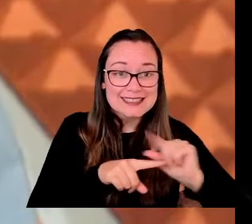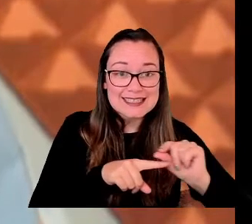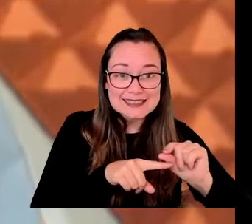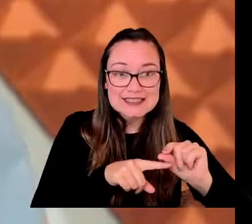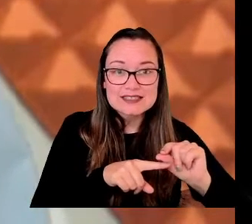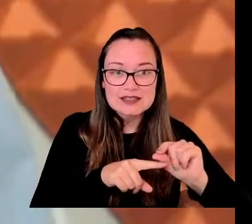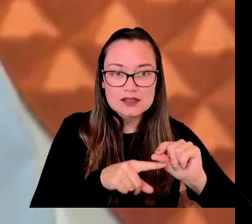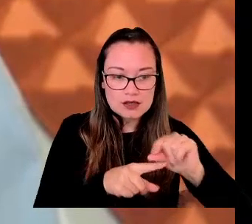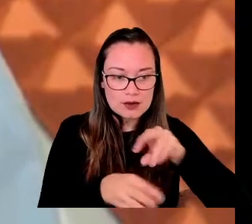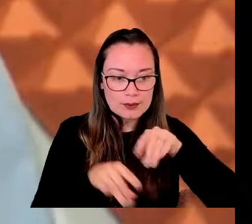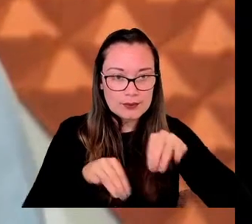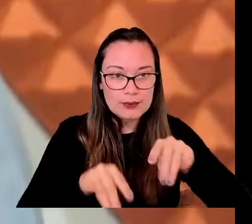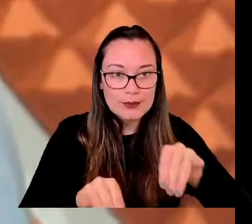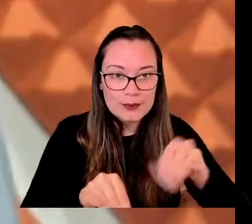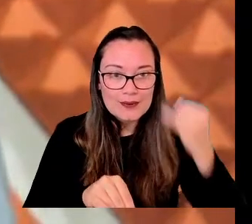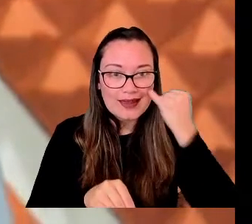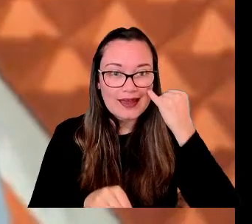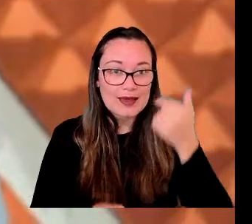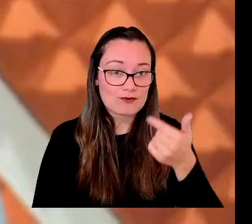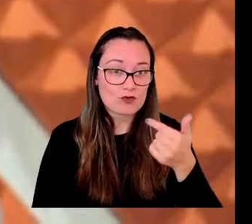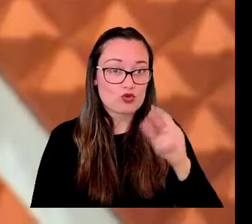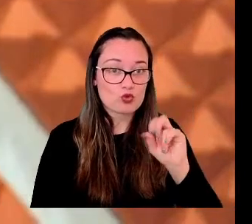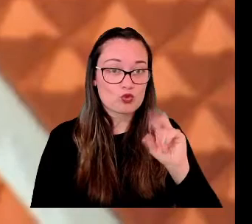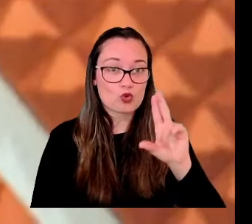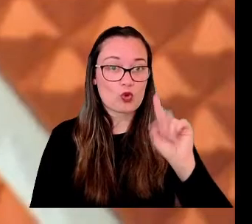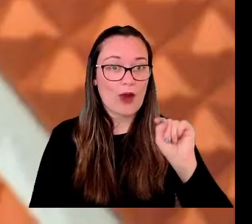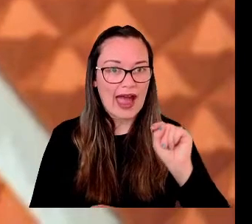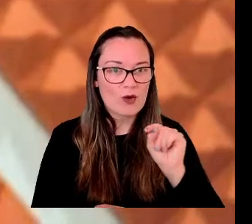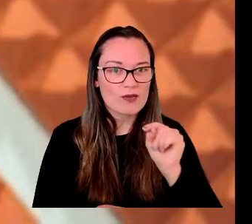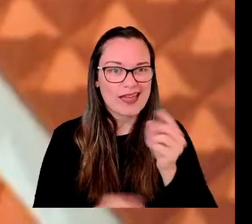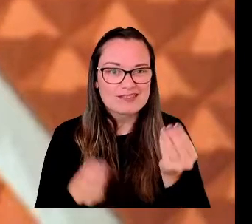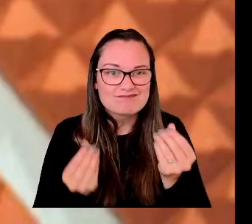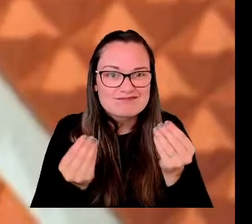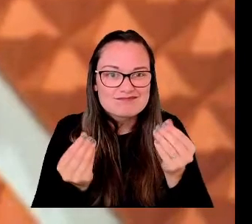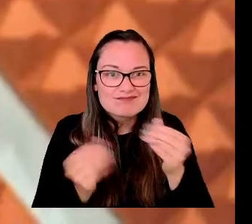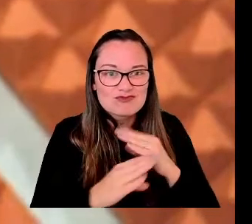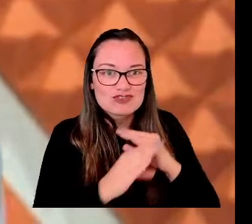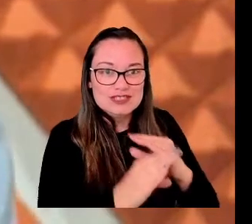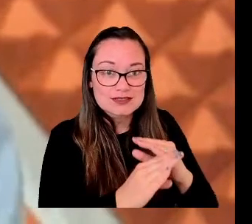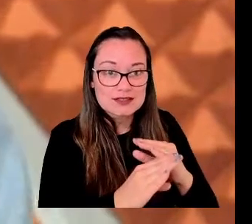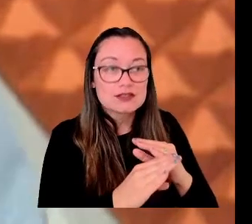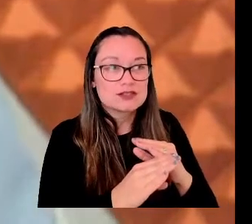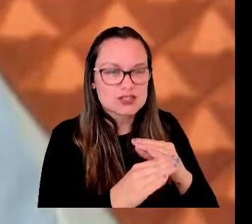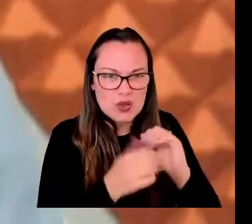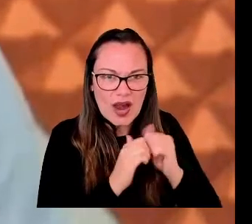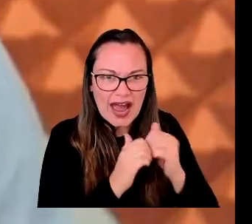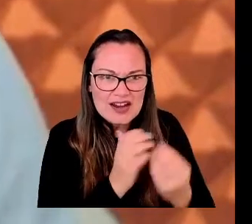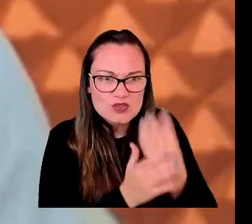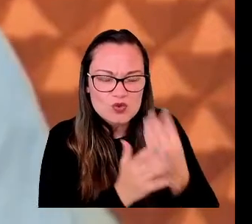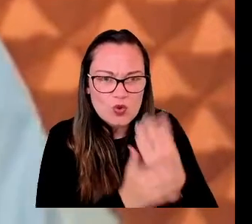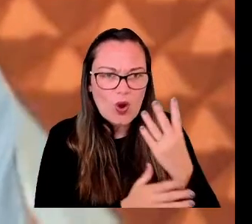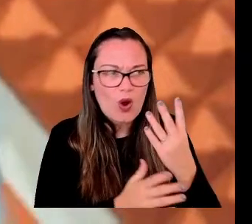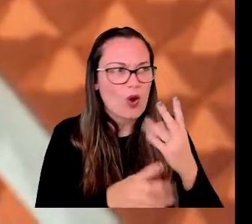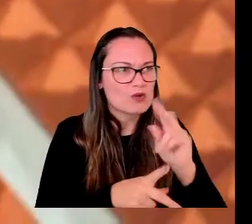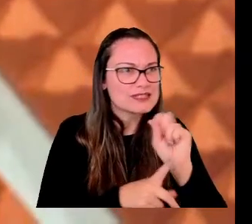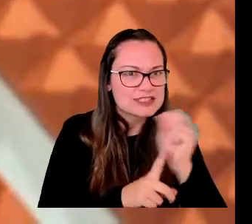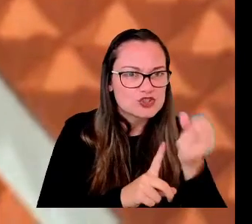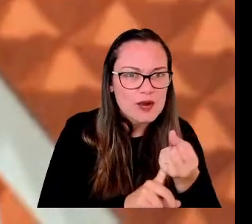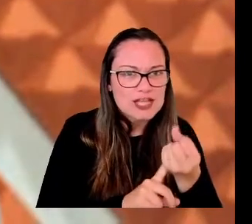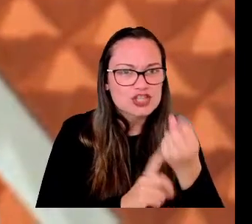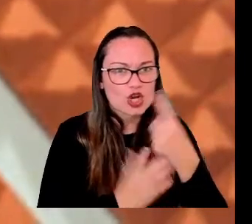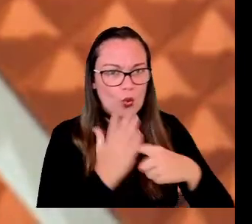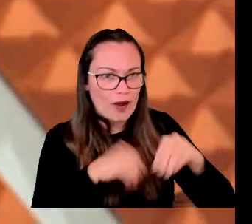are drought resistant. We actually have seeds like that now. So if you're interested in plants and how they grow and in what conditions they grow and what affects